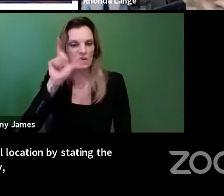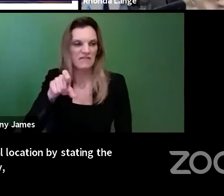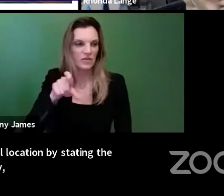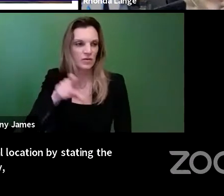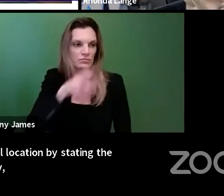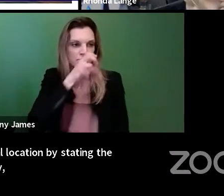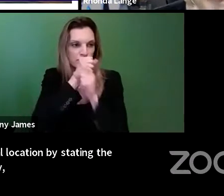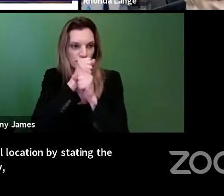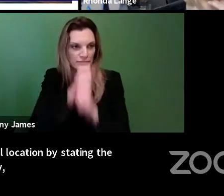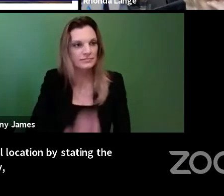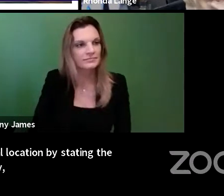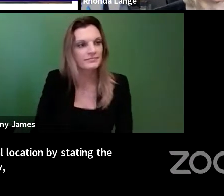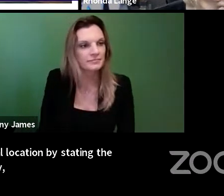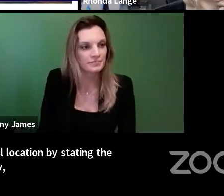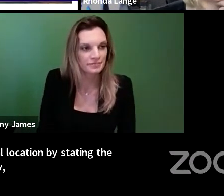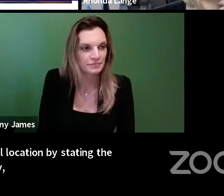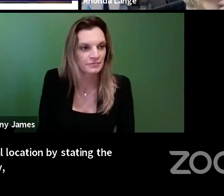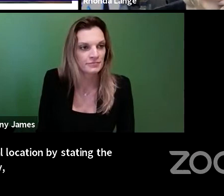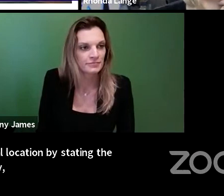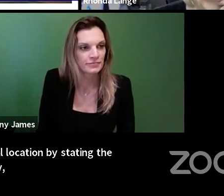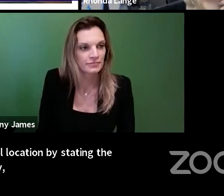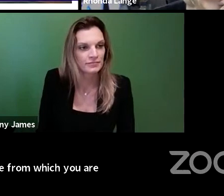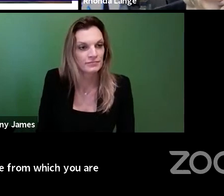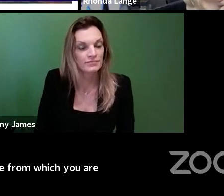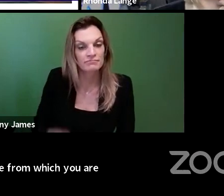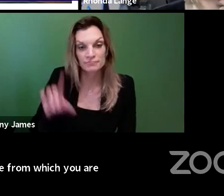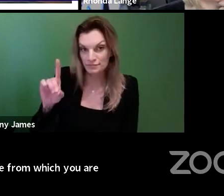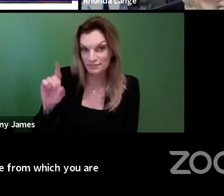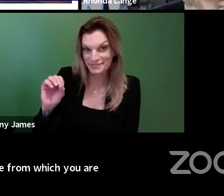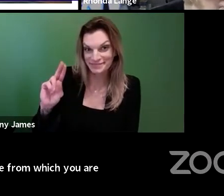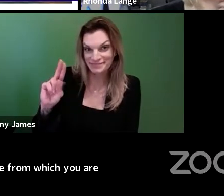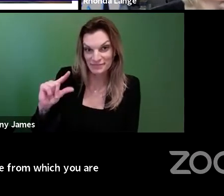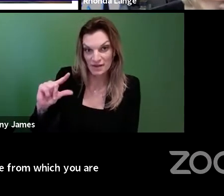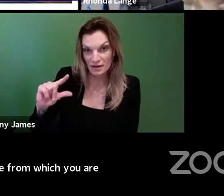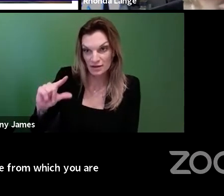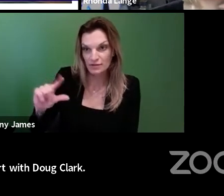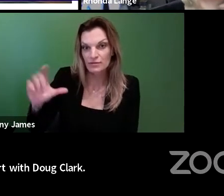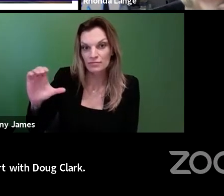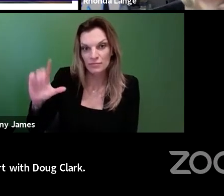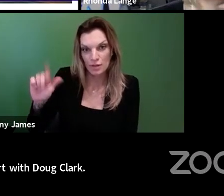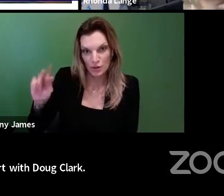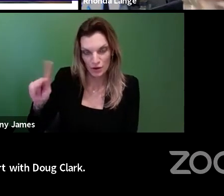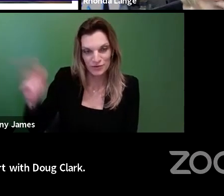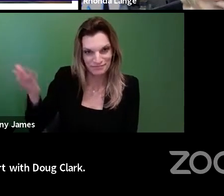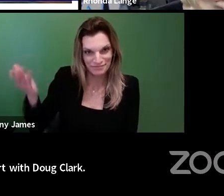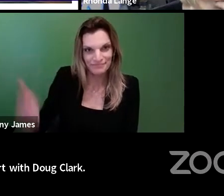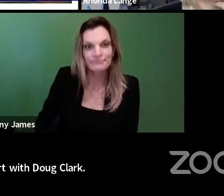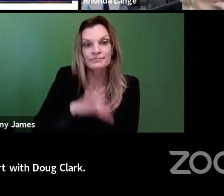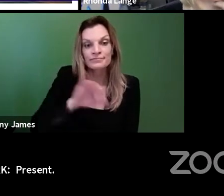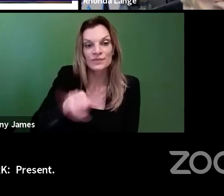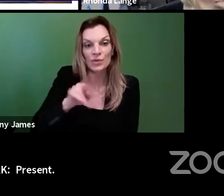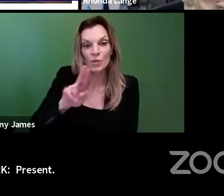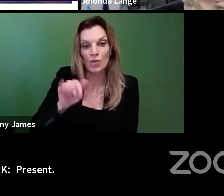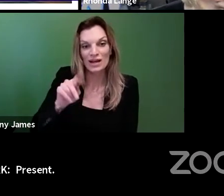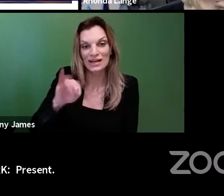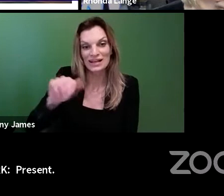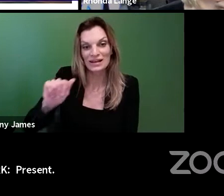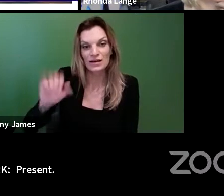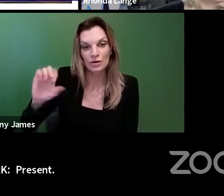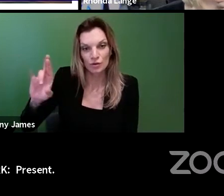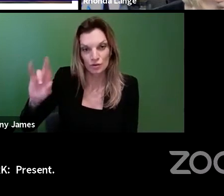the meeting. I'll start with Doug Clark. Present. Juanita Curry.